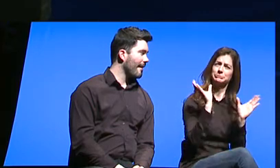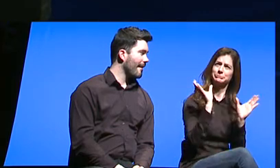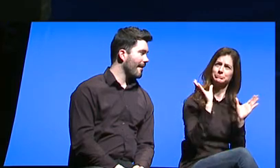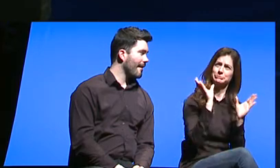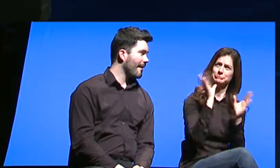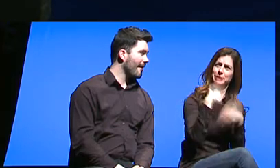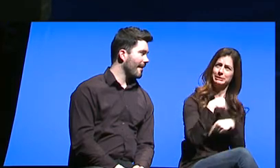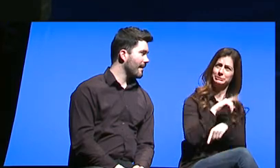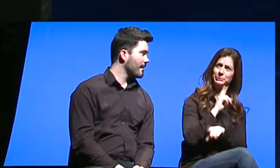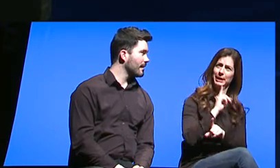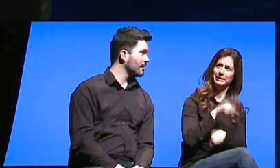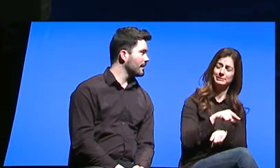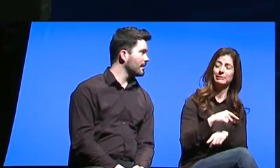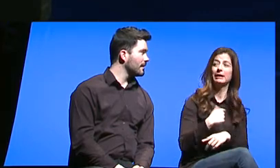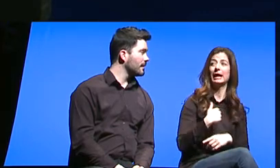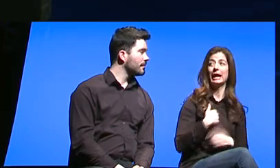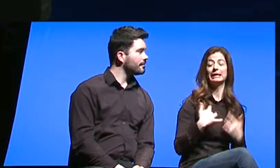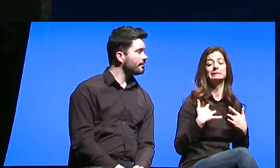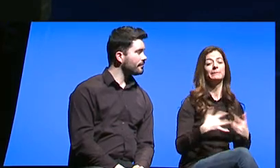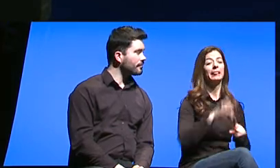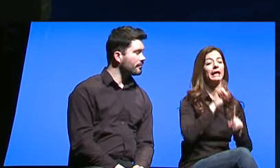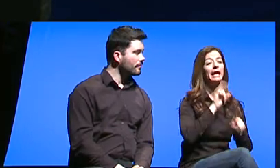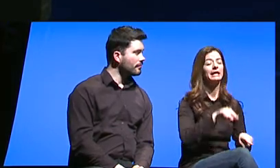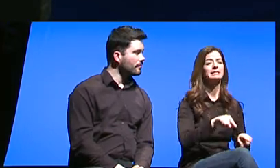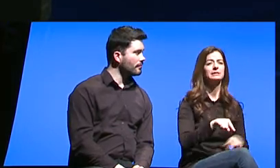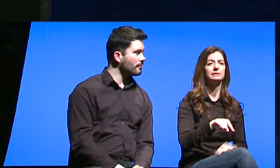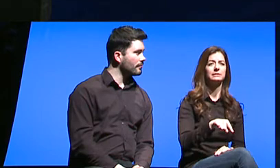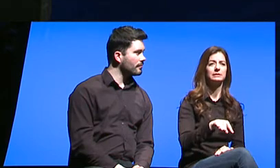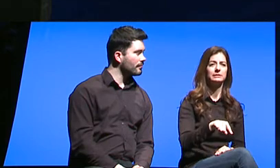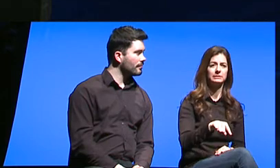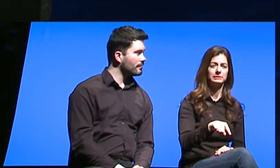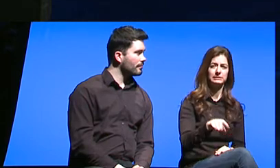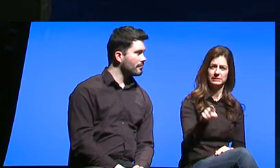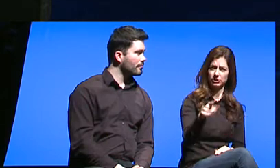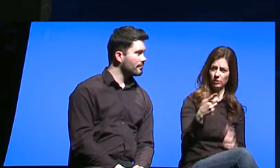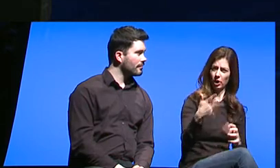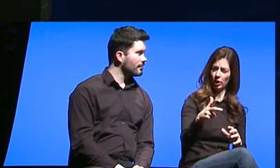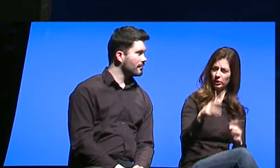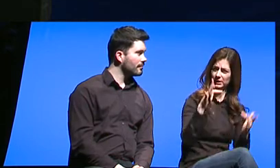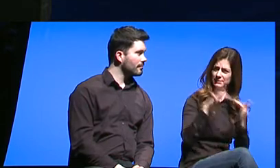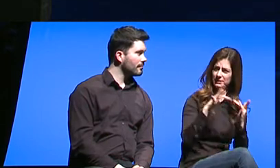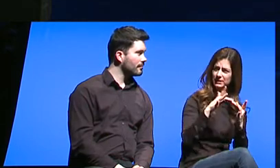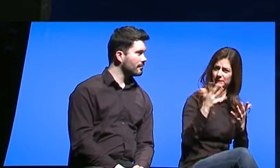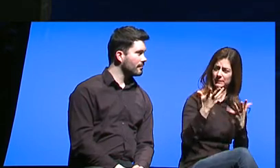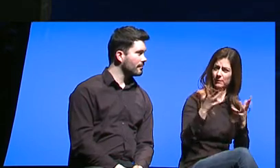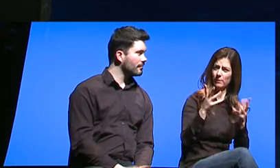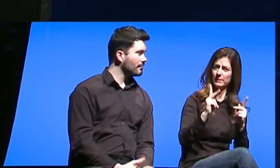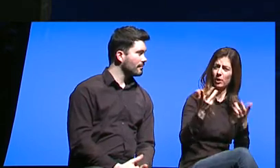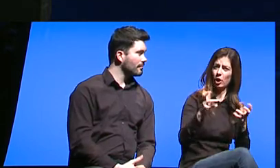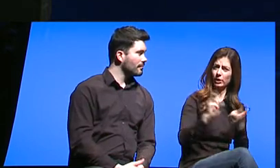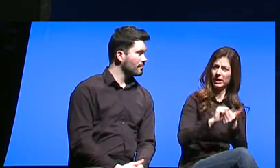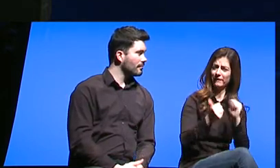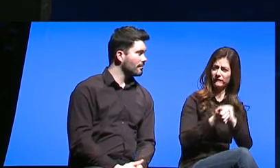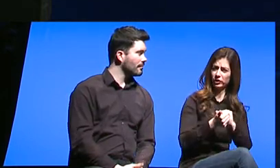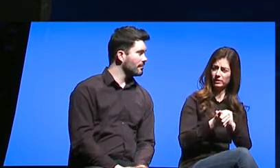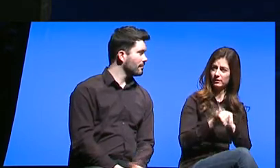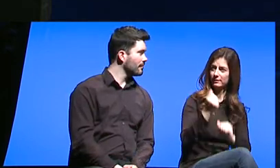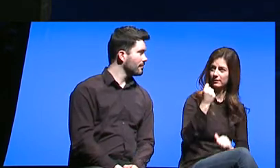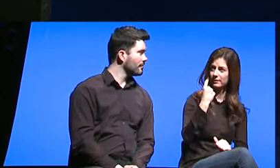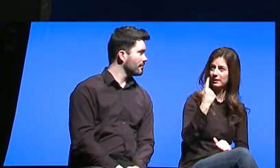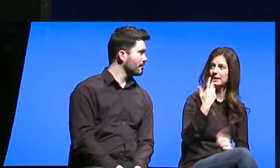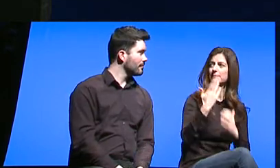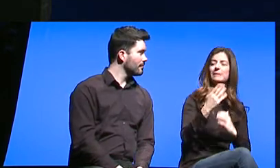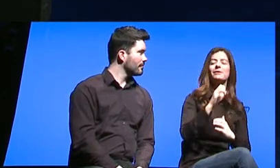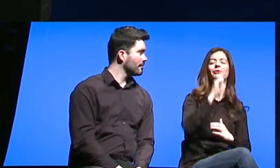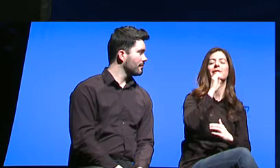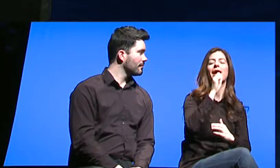the answer that I like to give is that, you know, when people say, aren't you just preaching to the converted? I say, well, you know, I think the converted or the choir, they may not be as converted as you think they